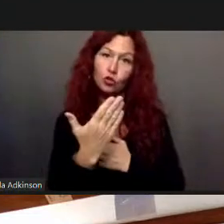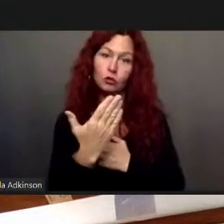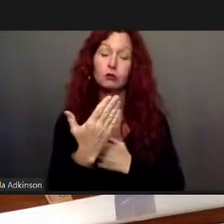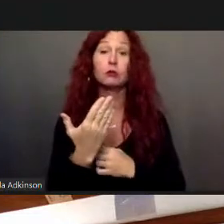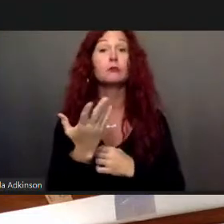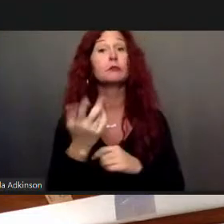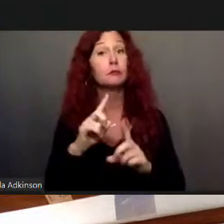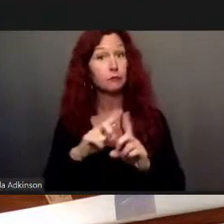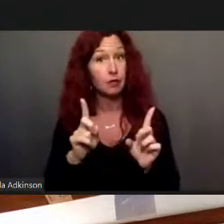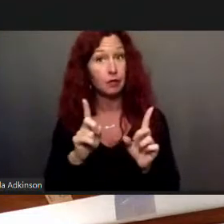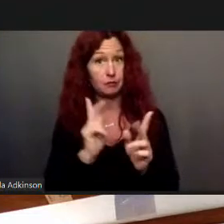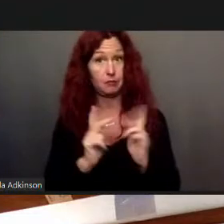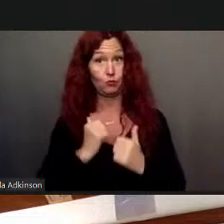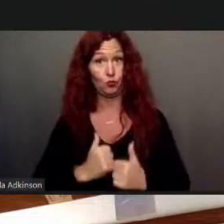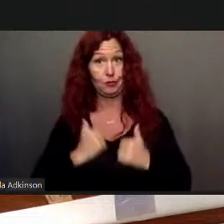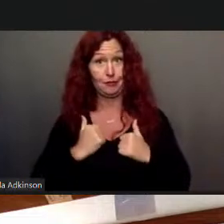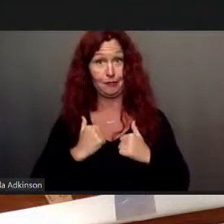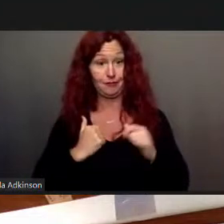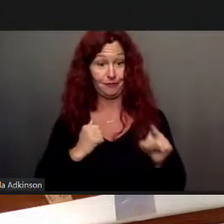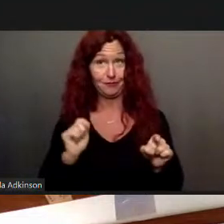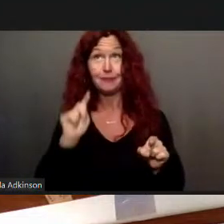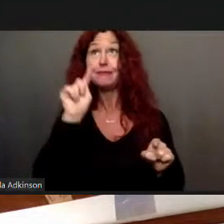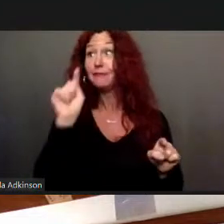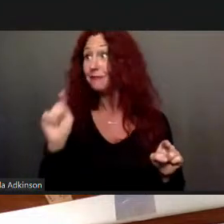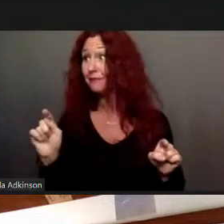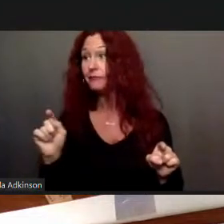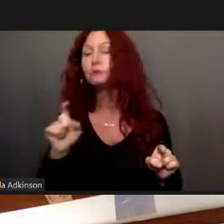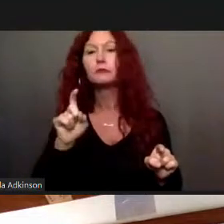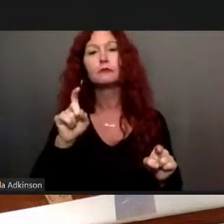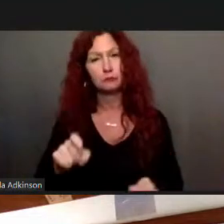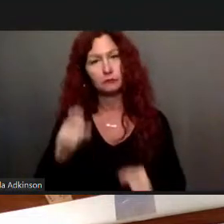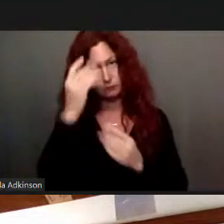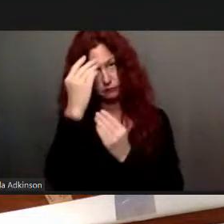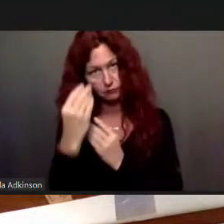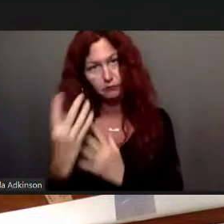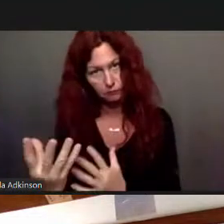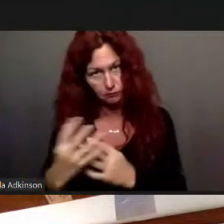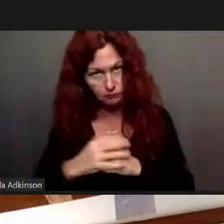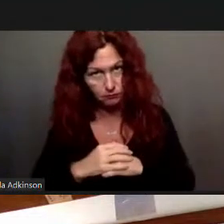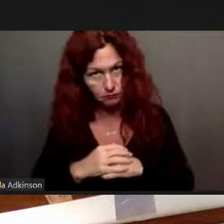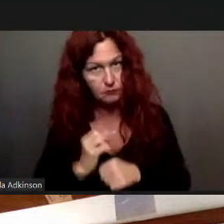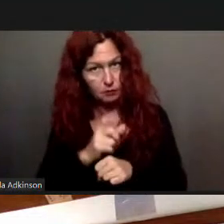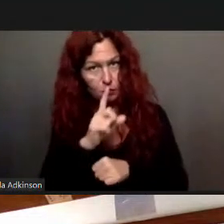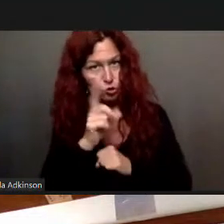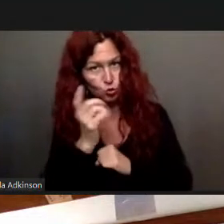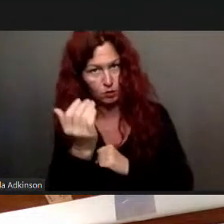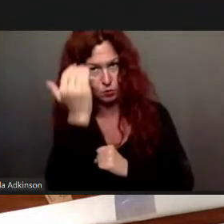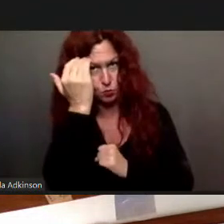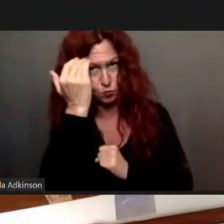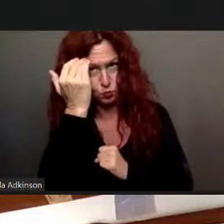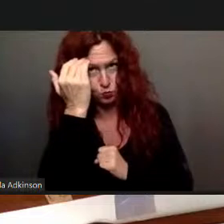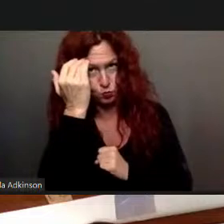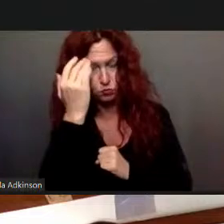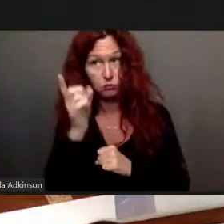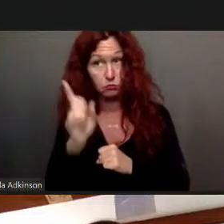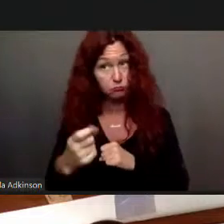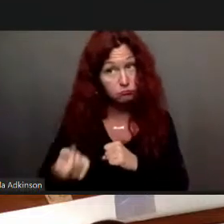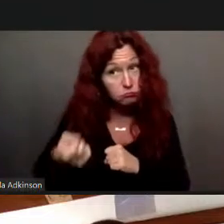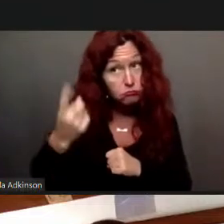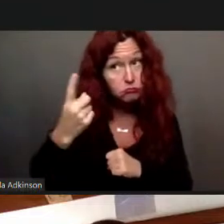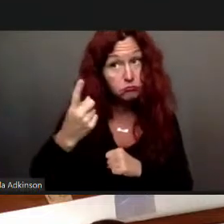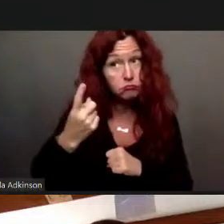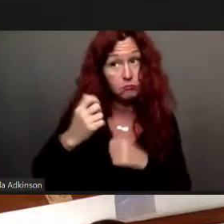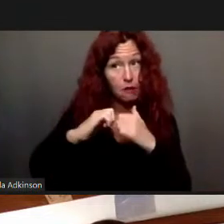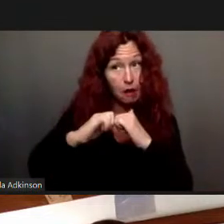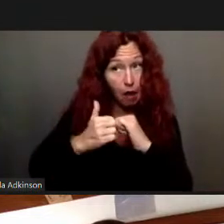of COVID-19 here. These are the things you have to do. Again, re-educate them, the things you have to do. And if you don't have some of the